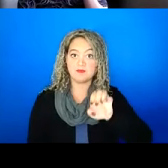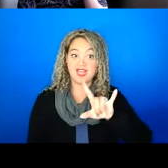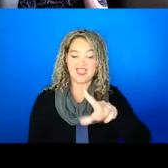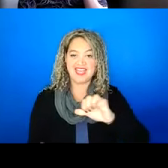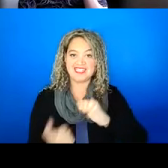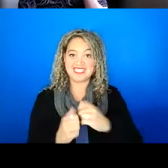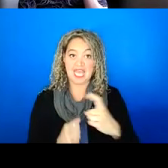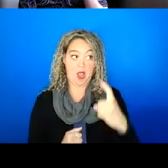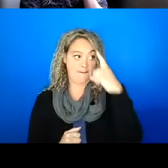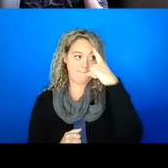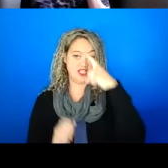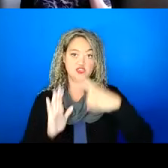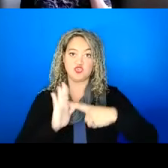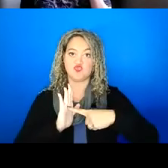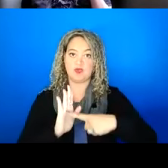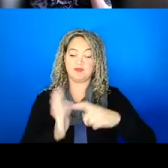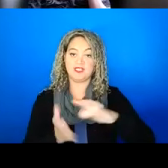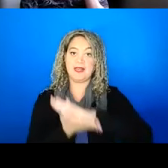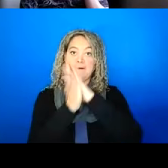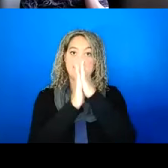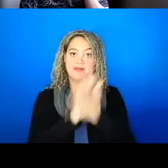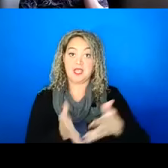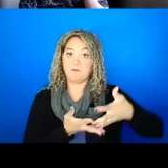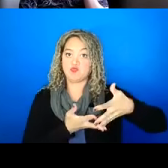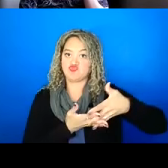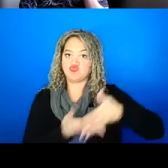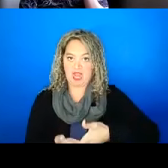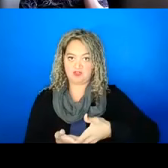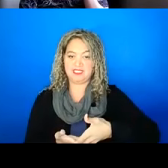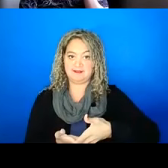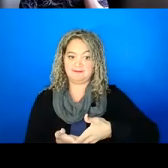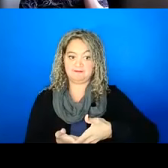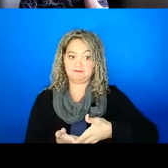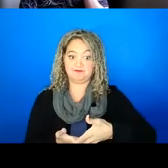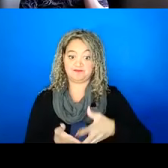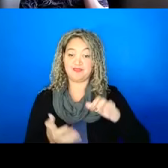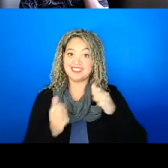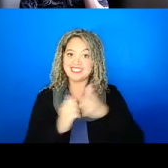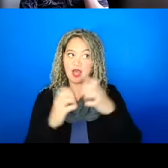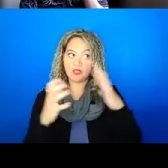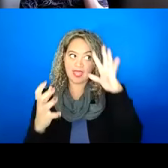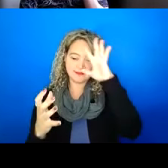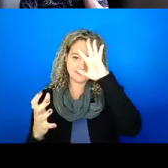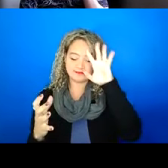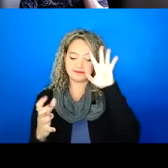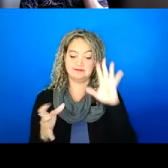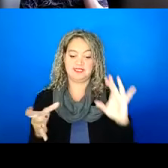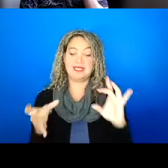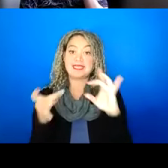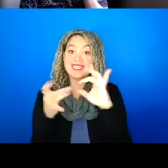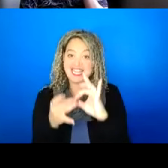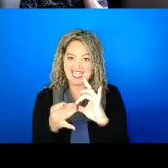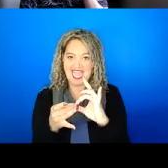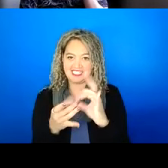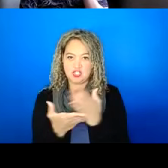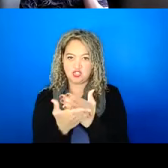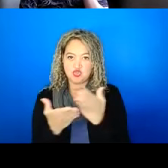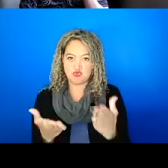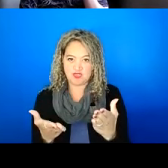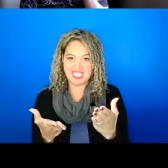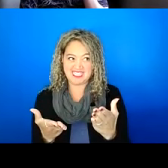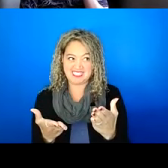mental representations become grounded. And that means this is how they get connected to the things they refer to in